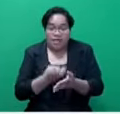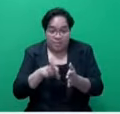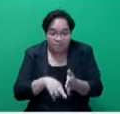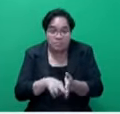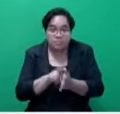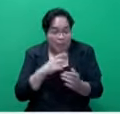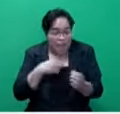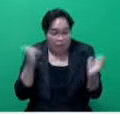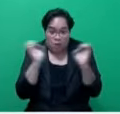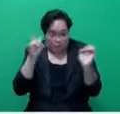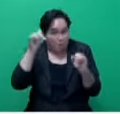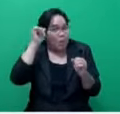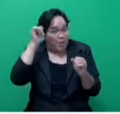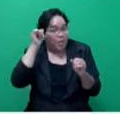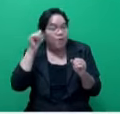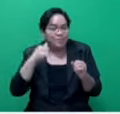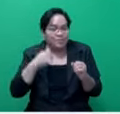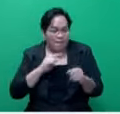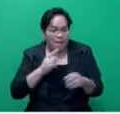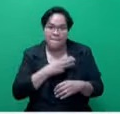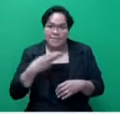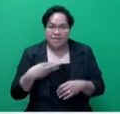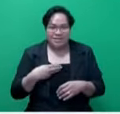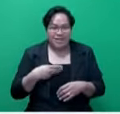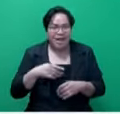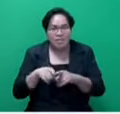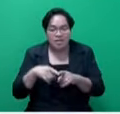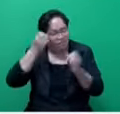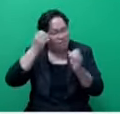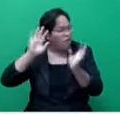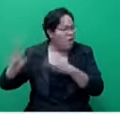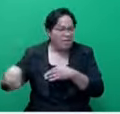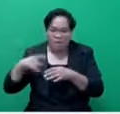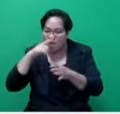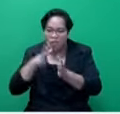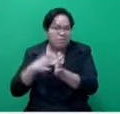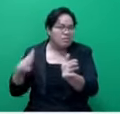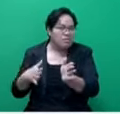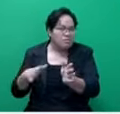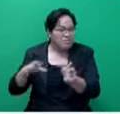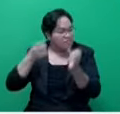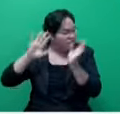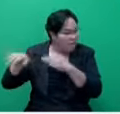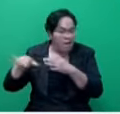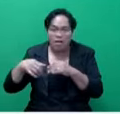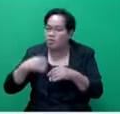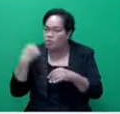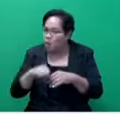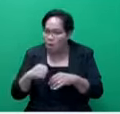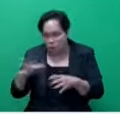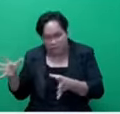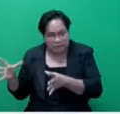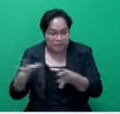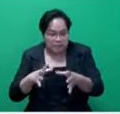urgent priority, the Ministry has never forgotten those who are most vulnerable. After the pandemic was